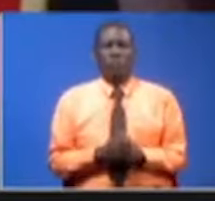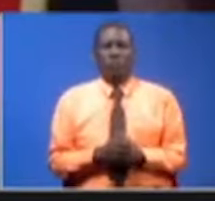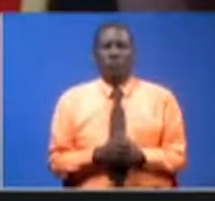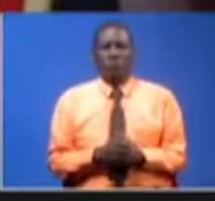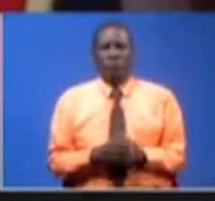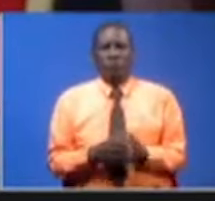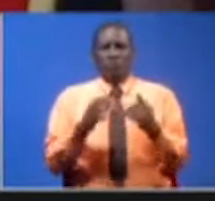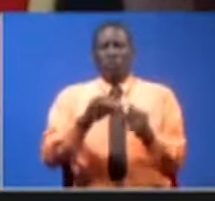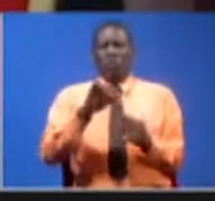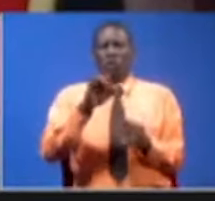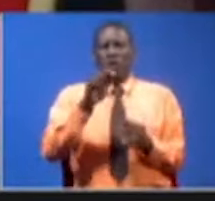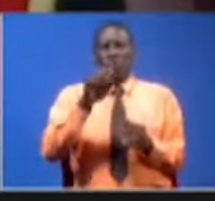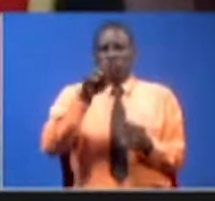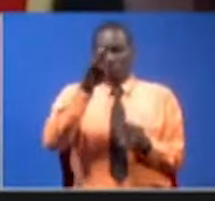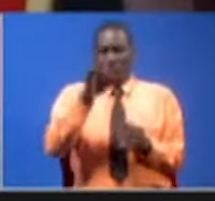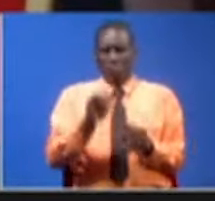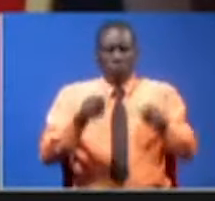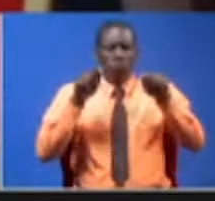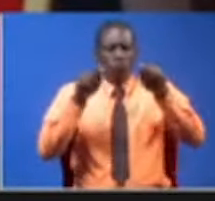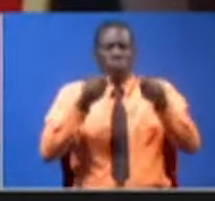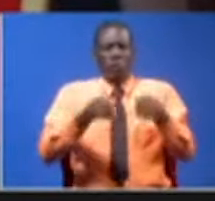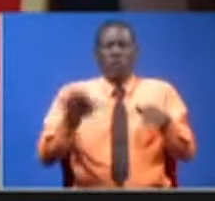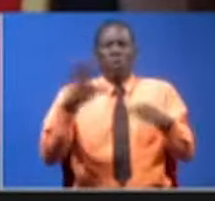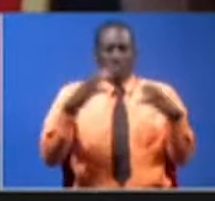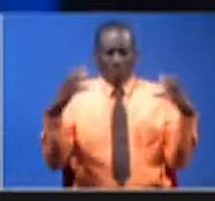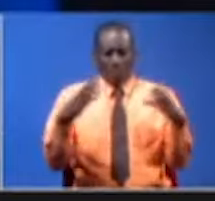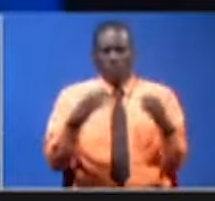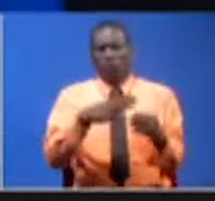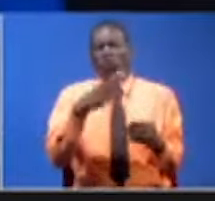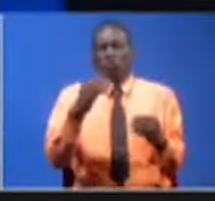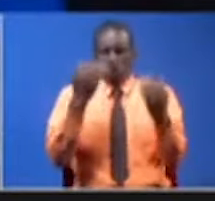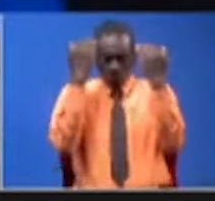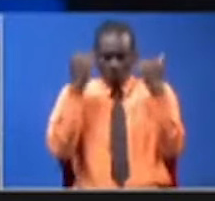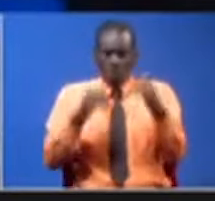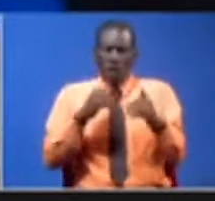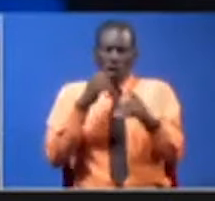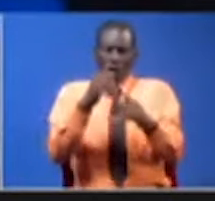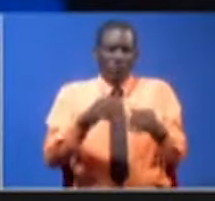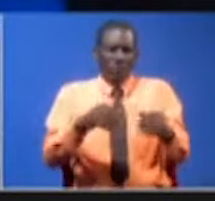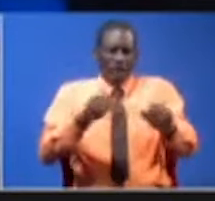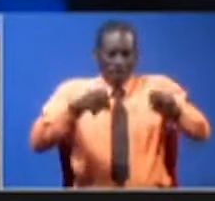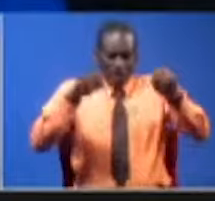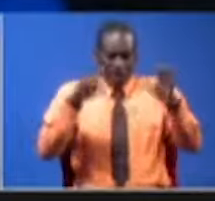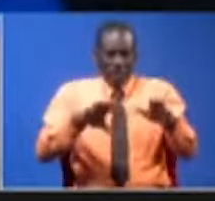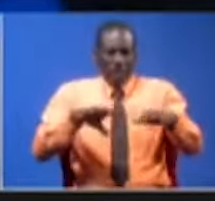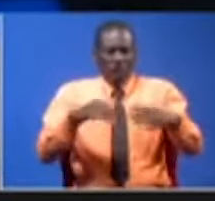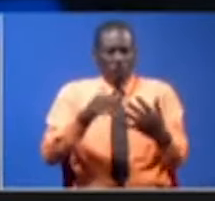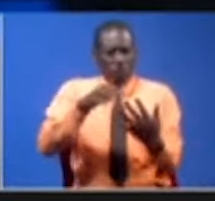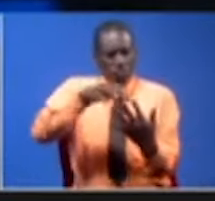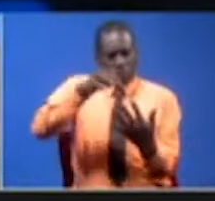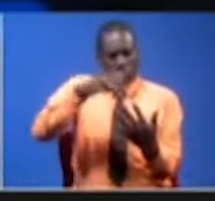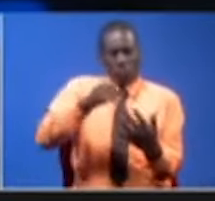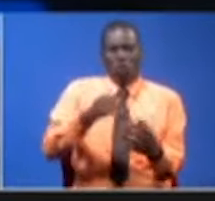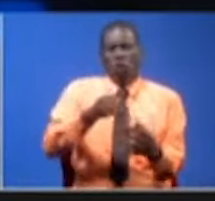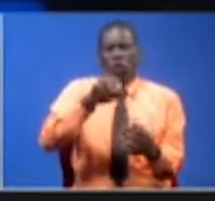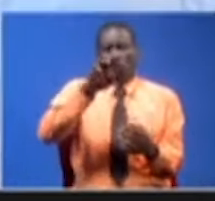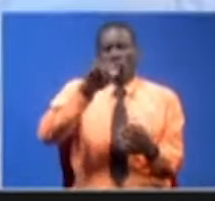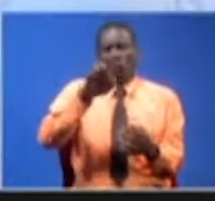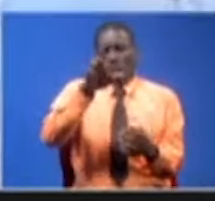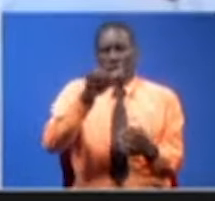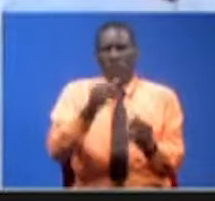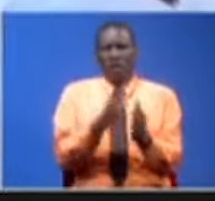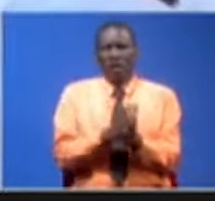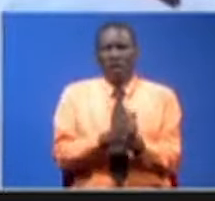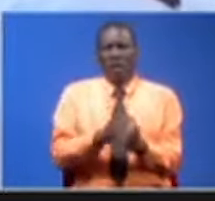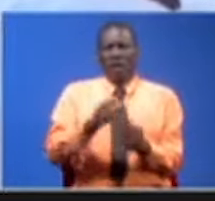Itumbi blamed the Wiper party for going to court following a dispute between the nomination of Wiper's Koki Muli and Augustine Muli